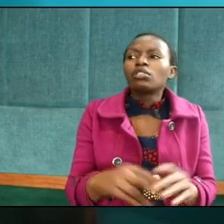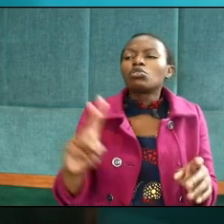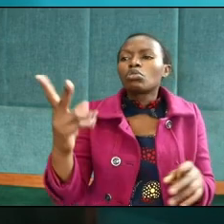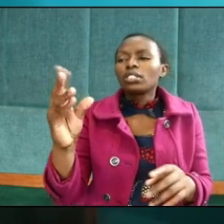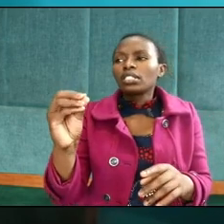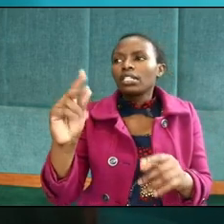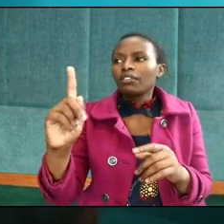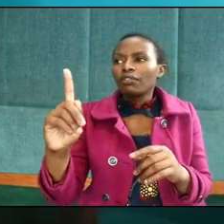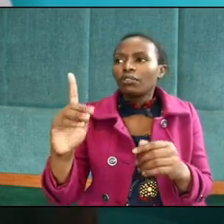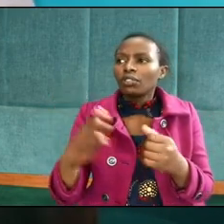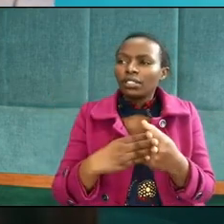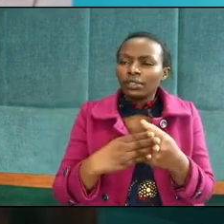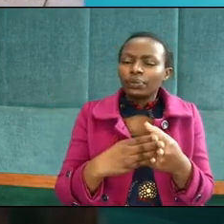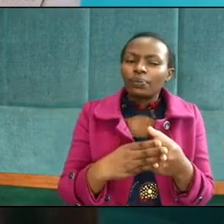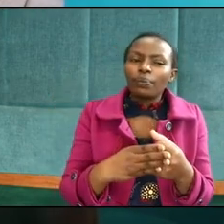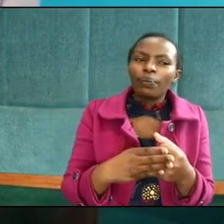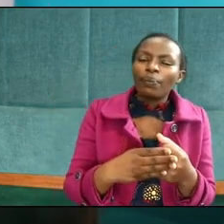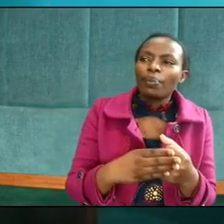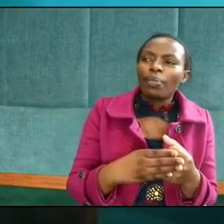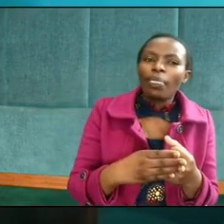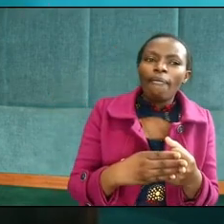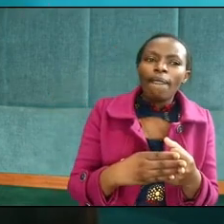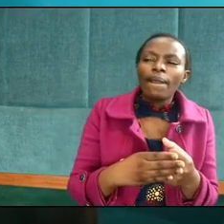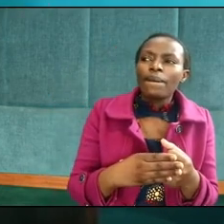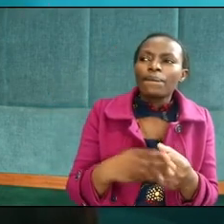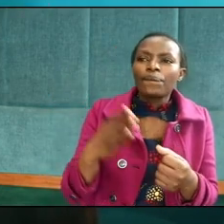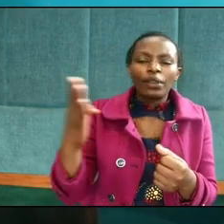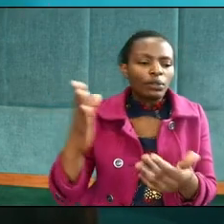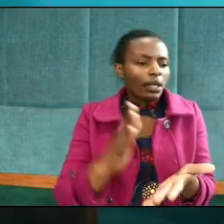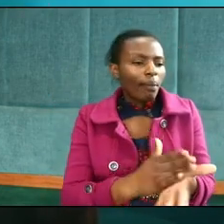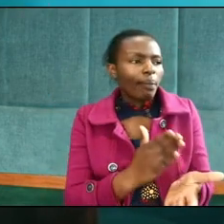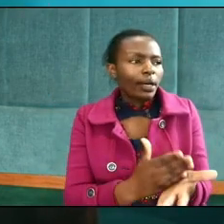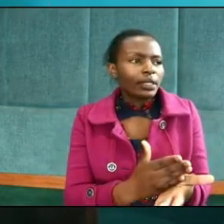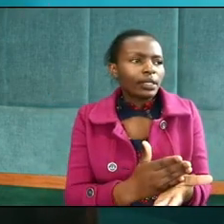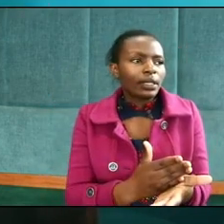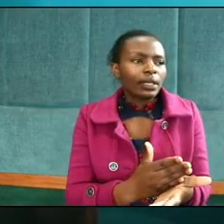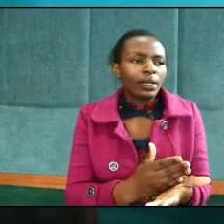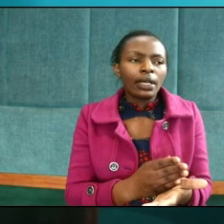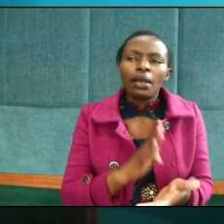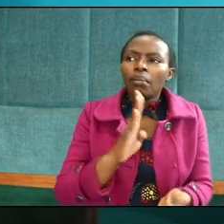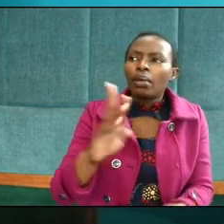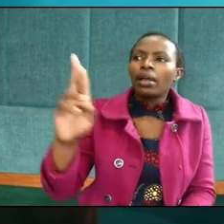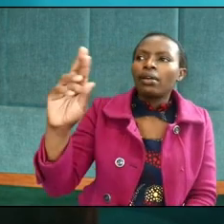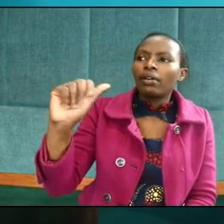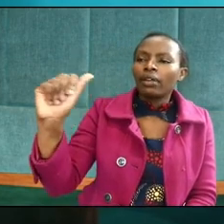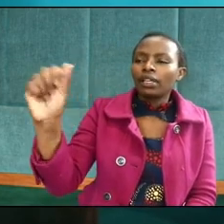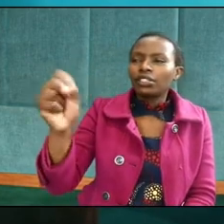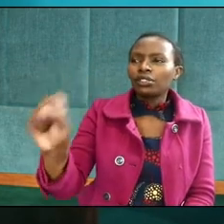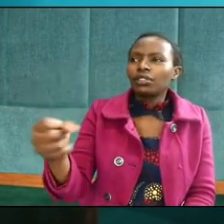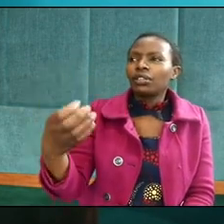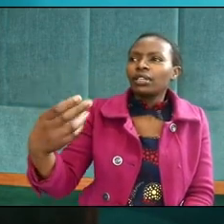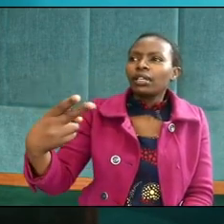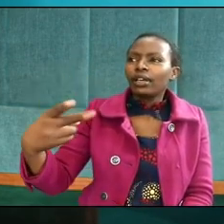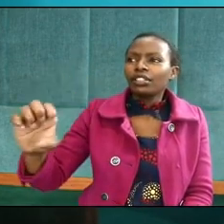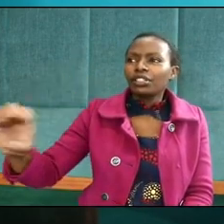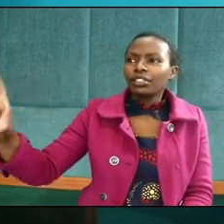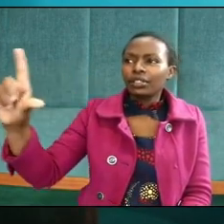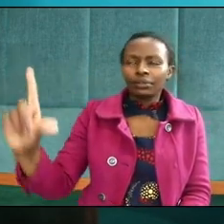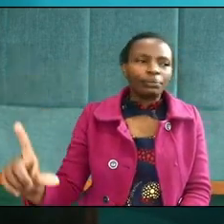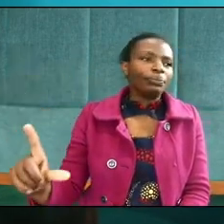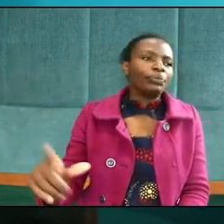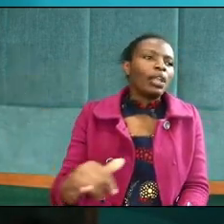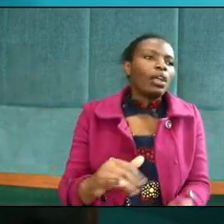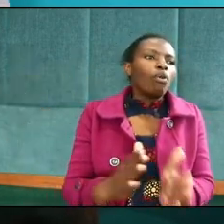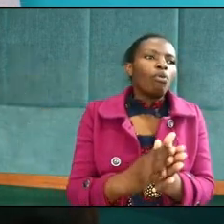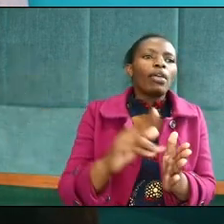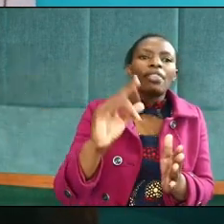2014, there is an article by Rashil Mustak and three